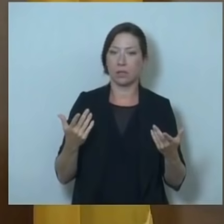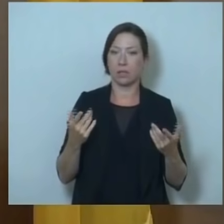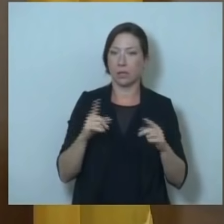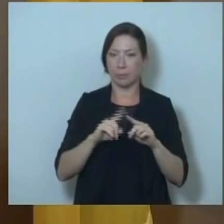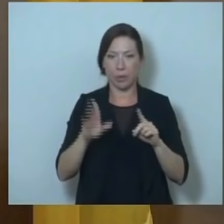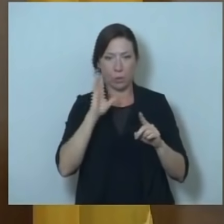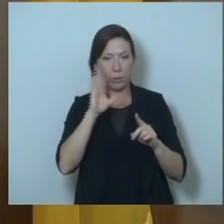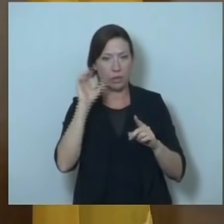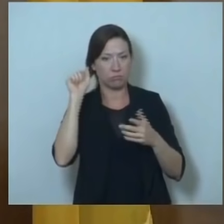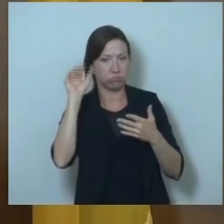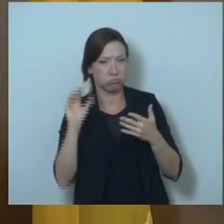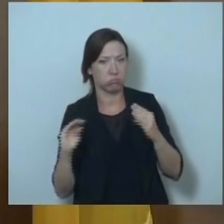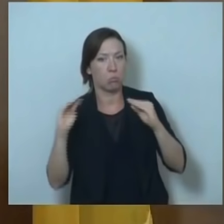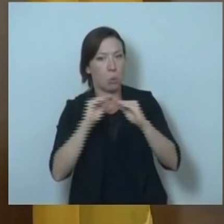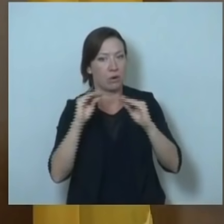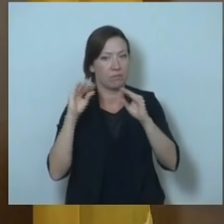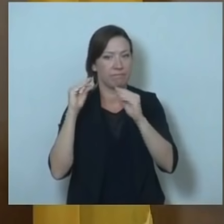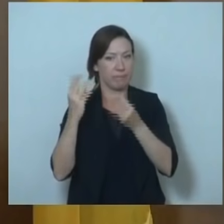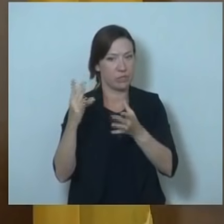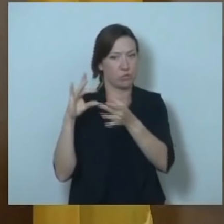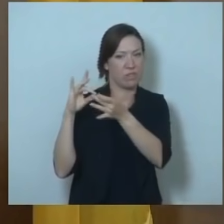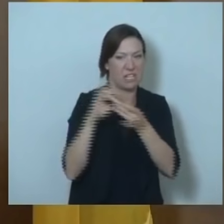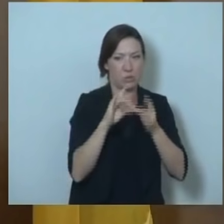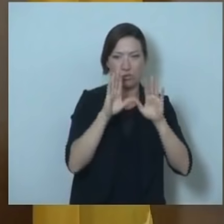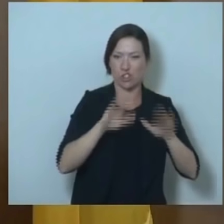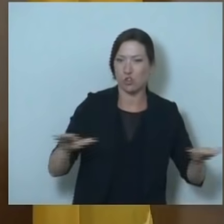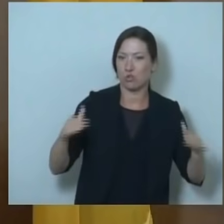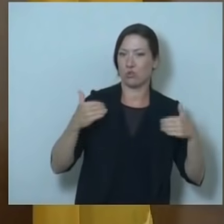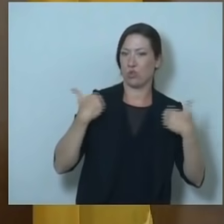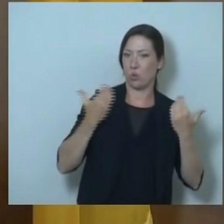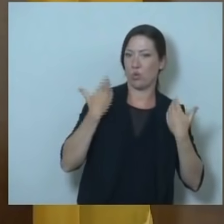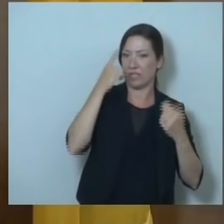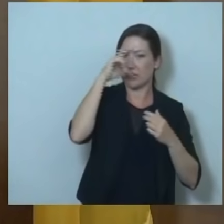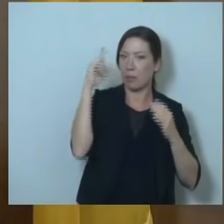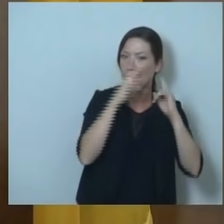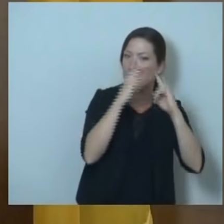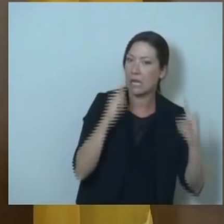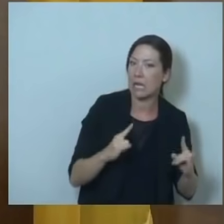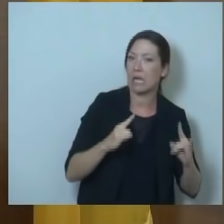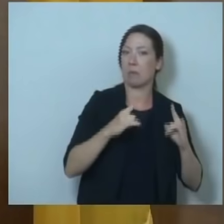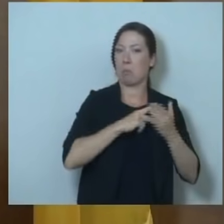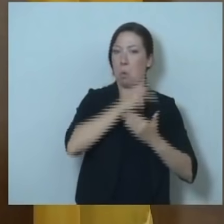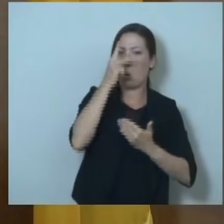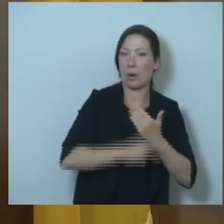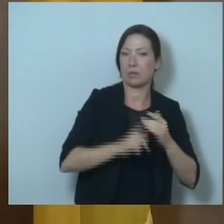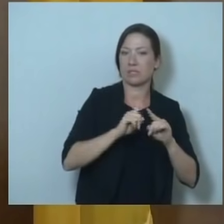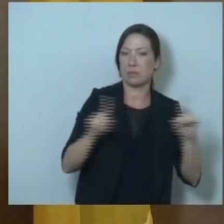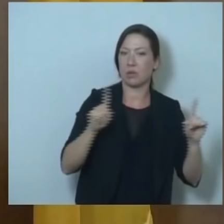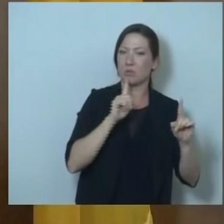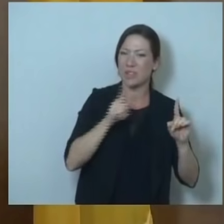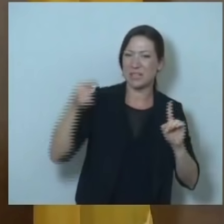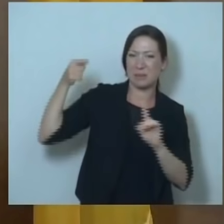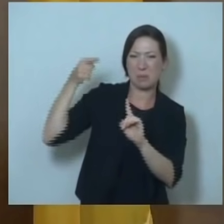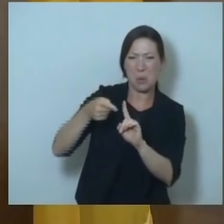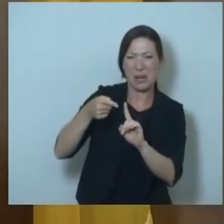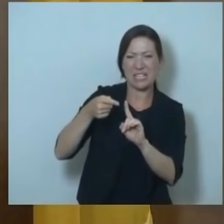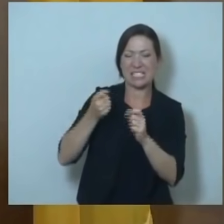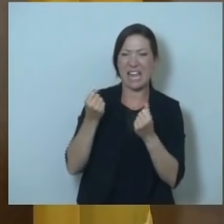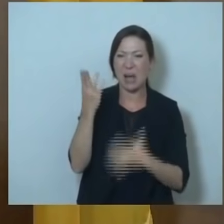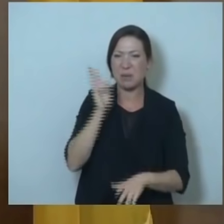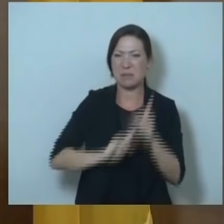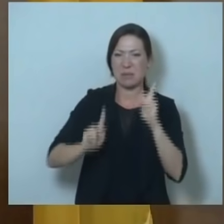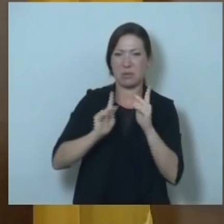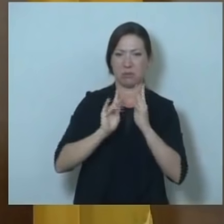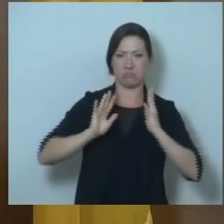summer camps. But again, how many people are going to come into contact? How close is that